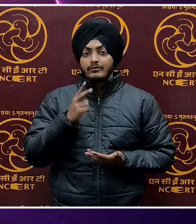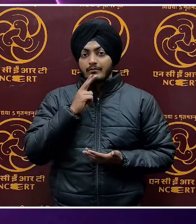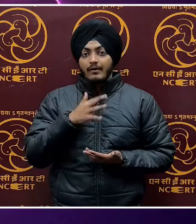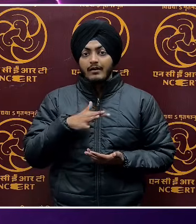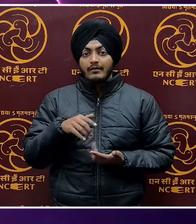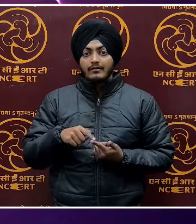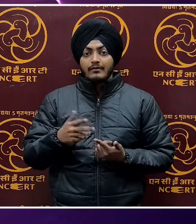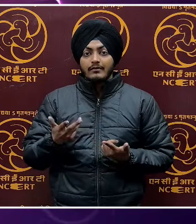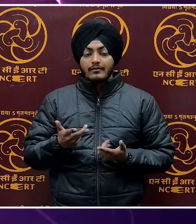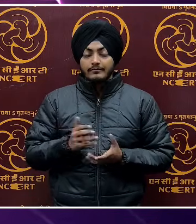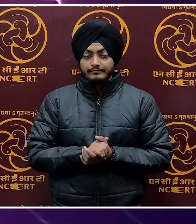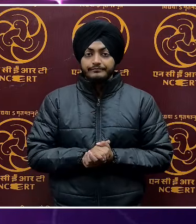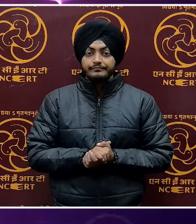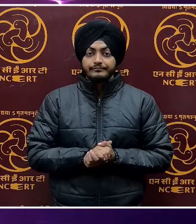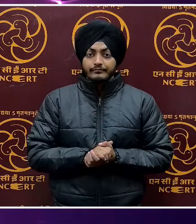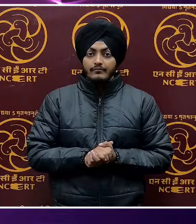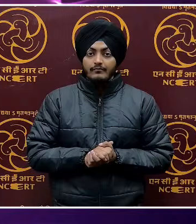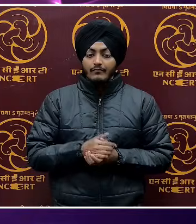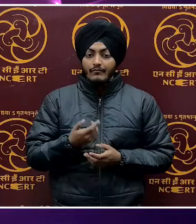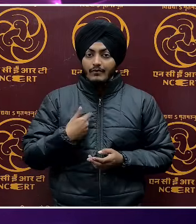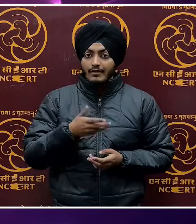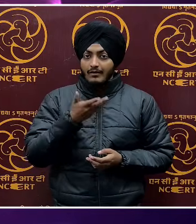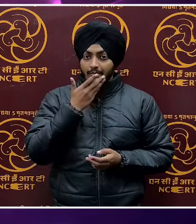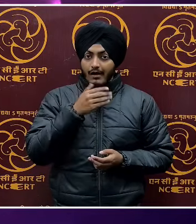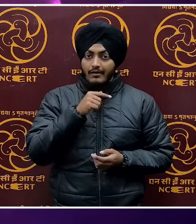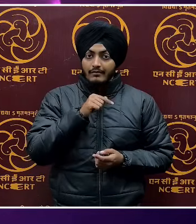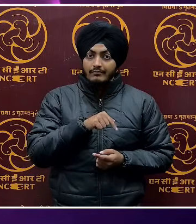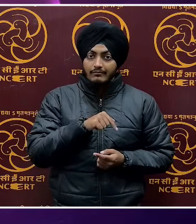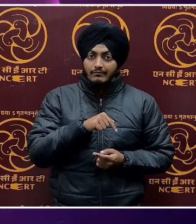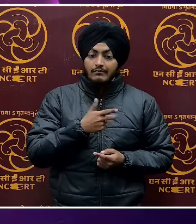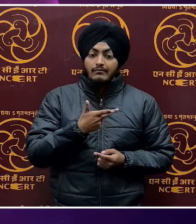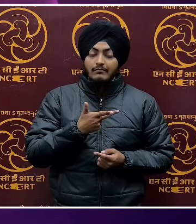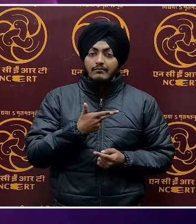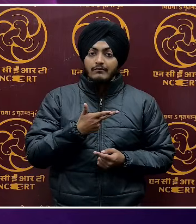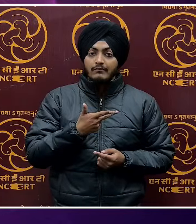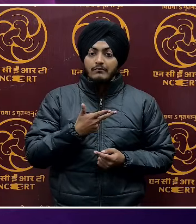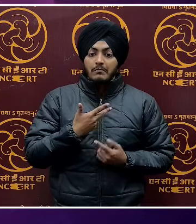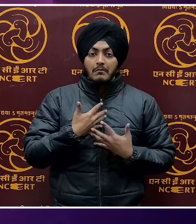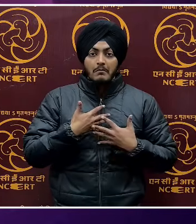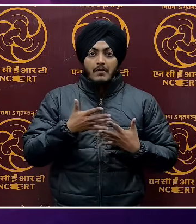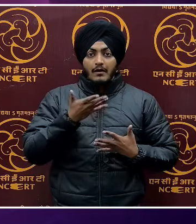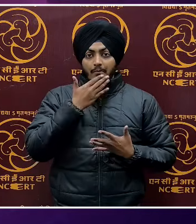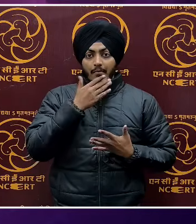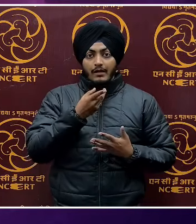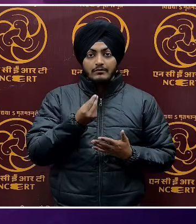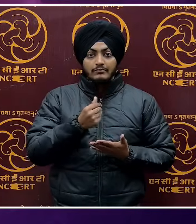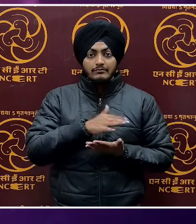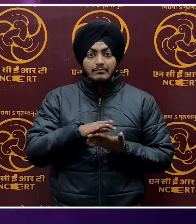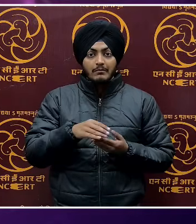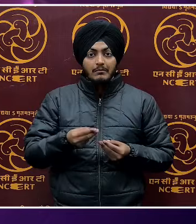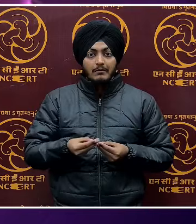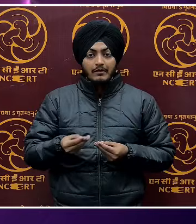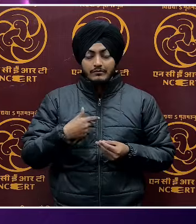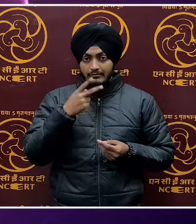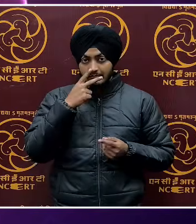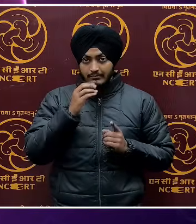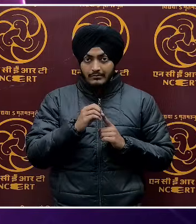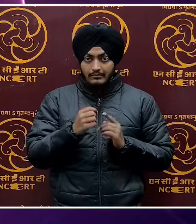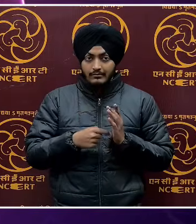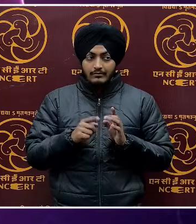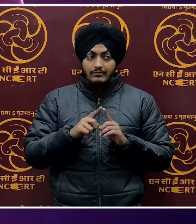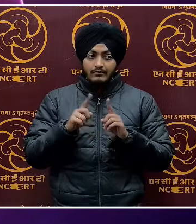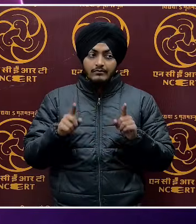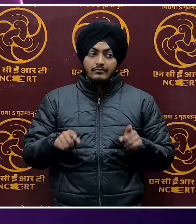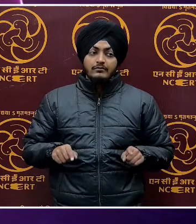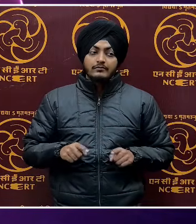And when we think of water, we can think of water bodies also like ocean, river, right? So as you can see on this slide also, I've created in